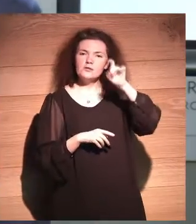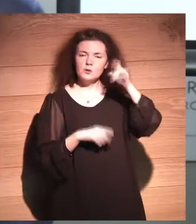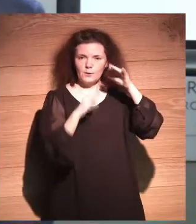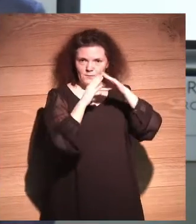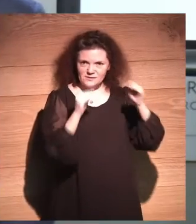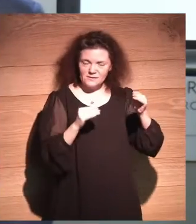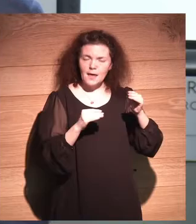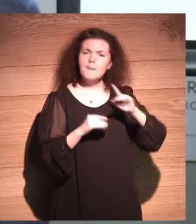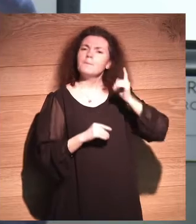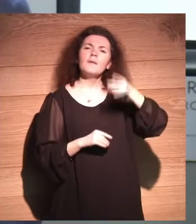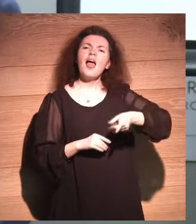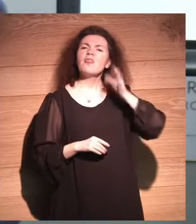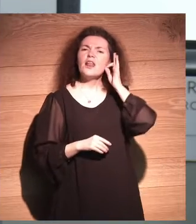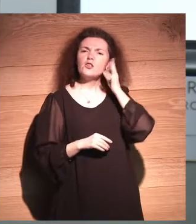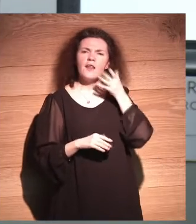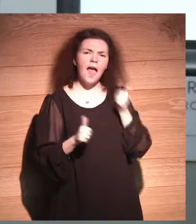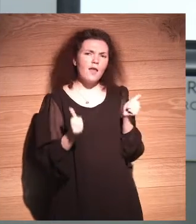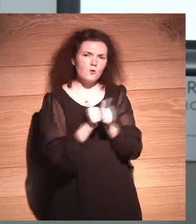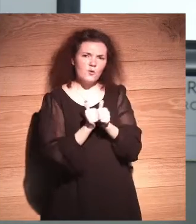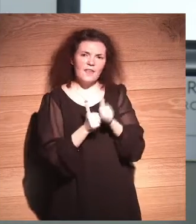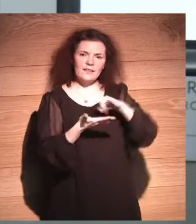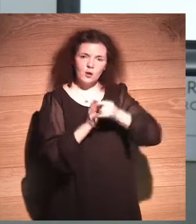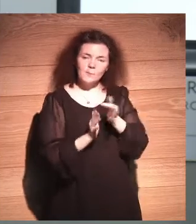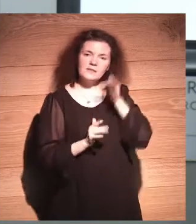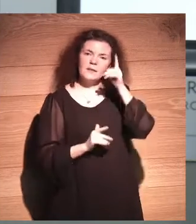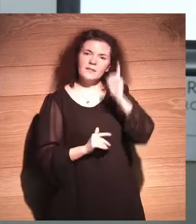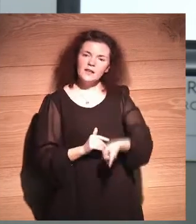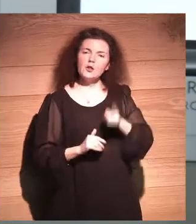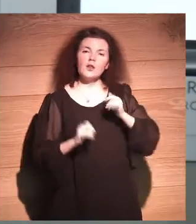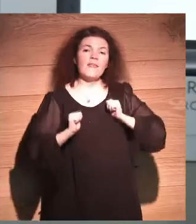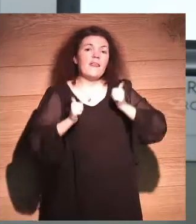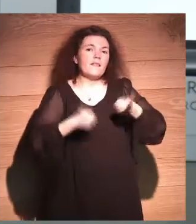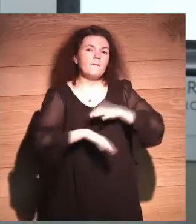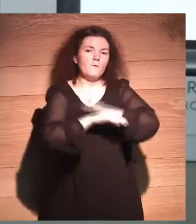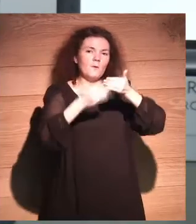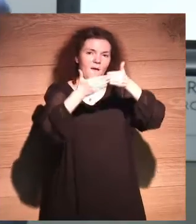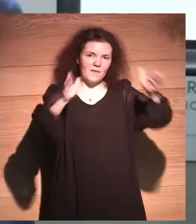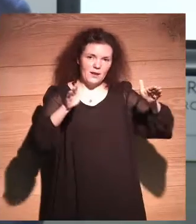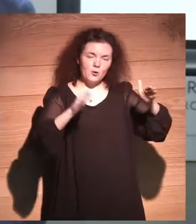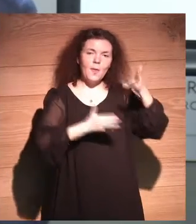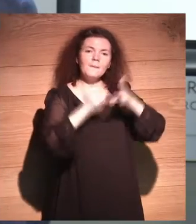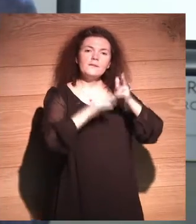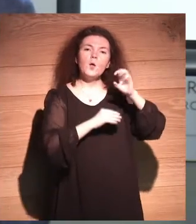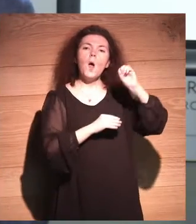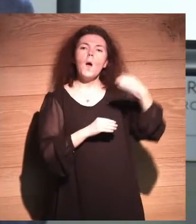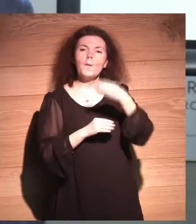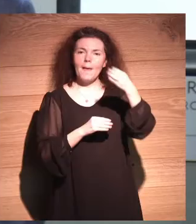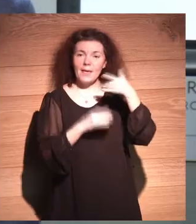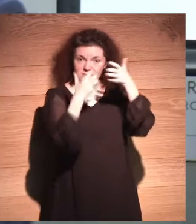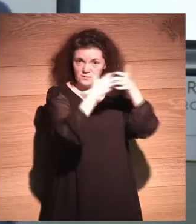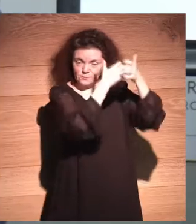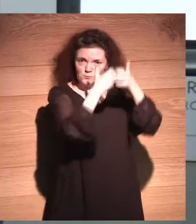MacArthur administration. She was the first director of technology and director of the initiative of open government of the